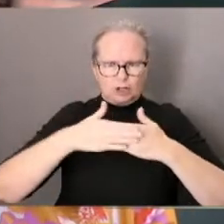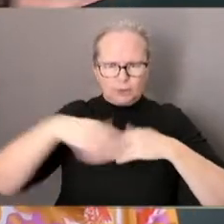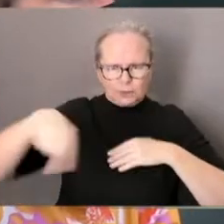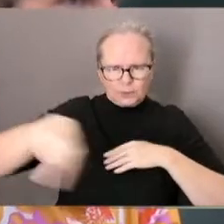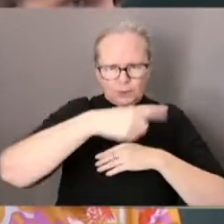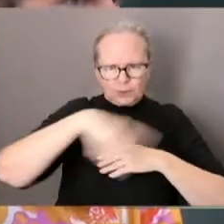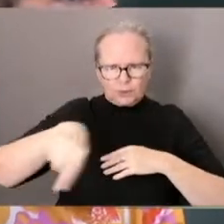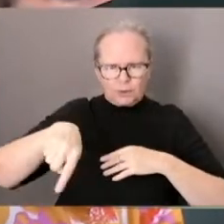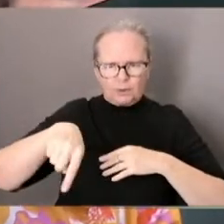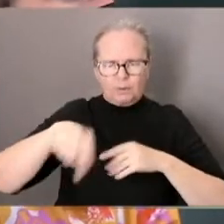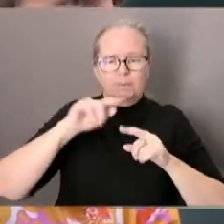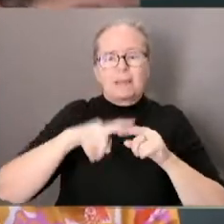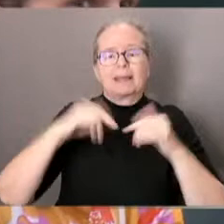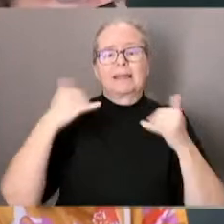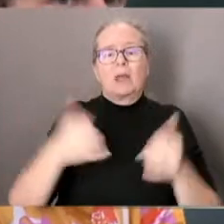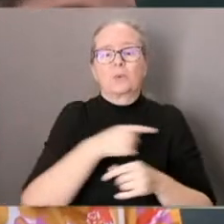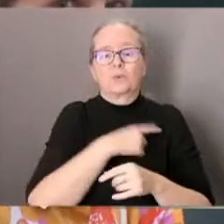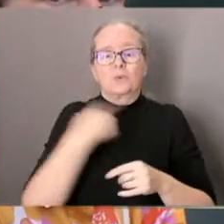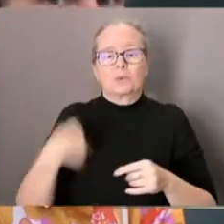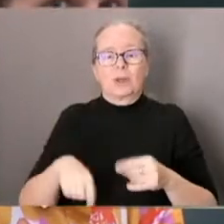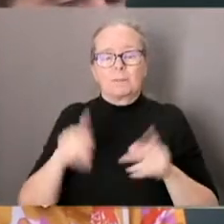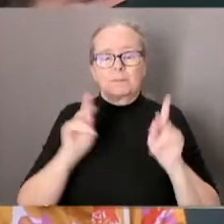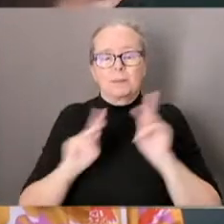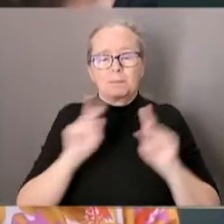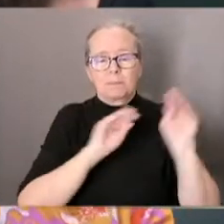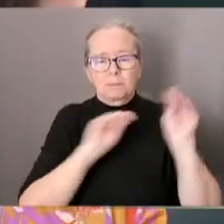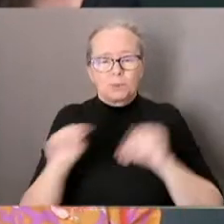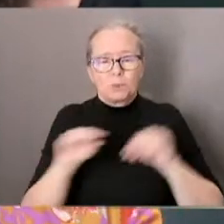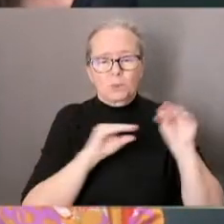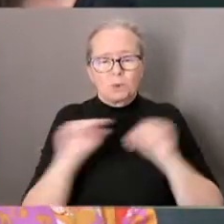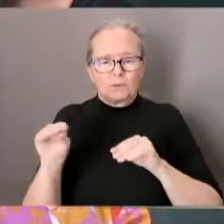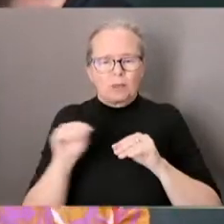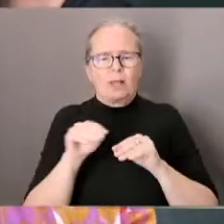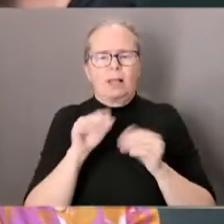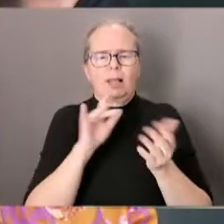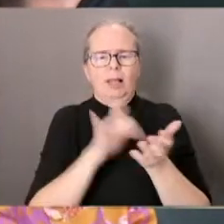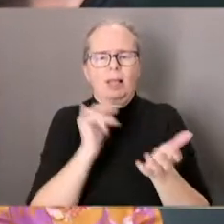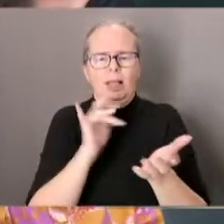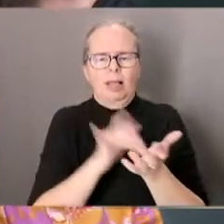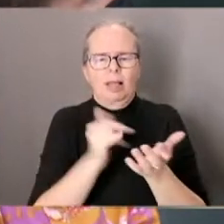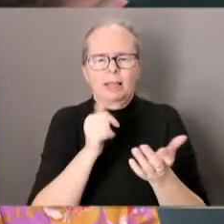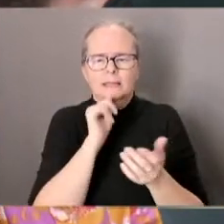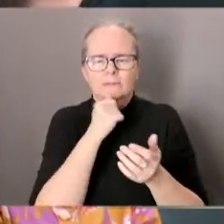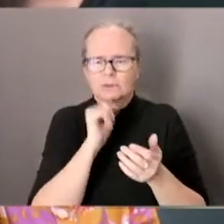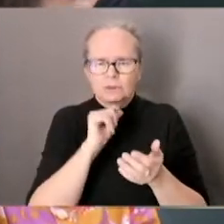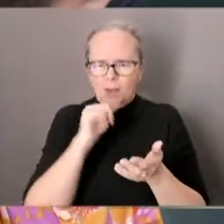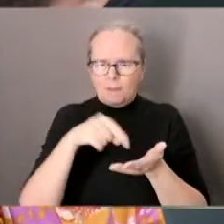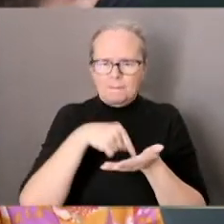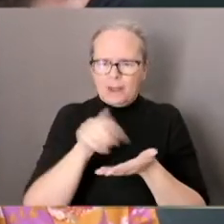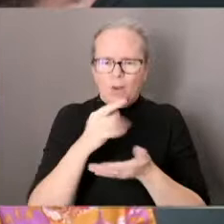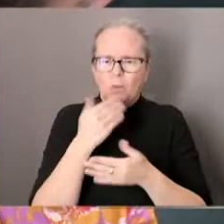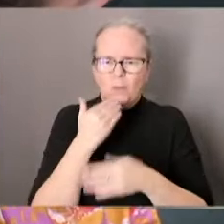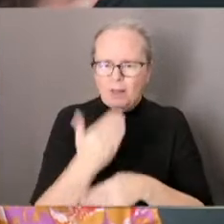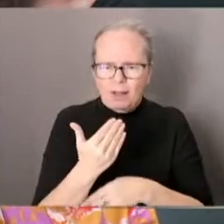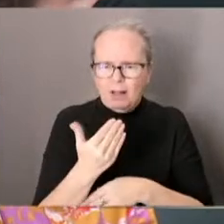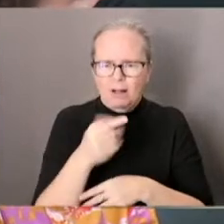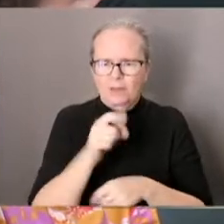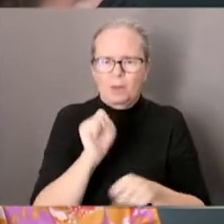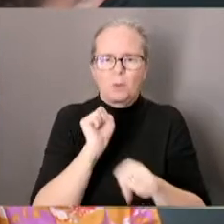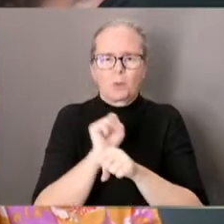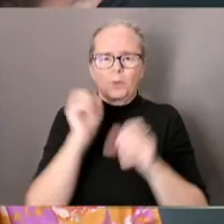fairly and they suffered under terrible working conditions these workers and their families deserve our immense gratitude and our apologies for their treatment